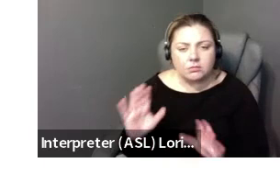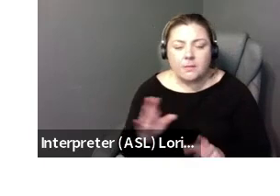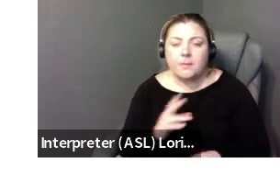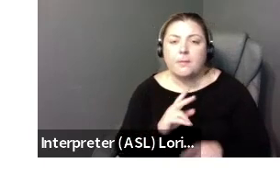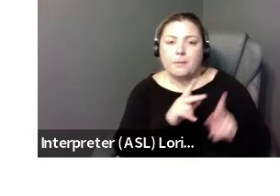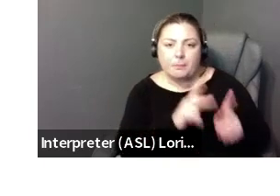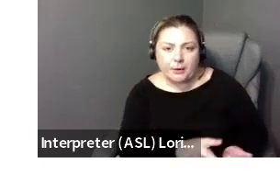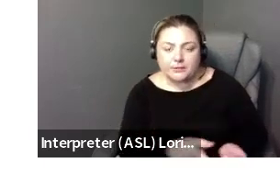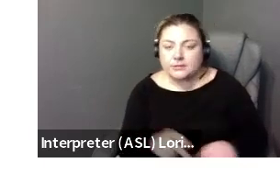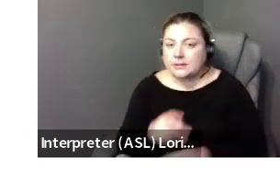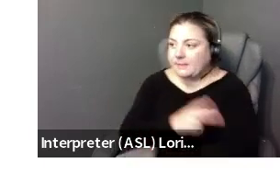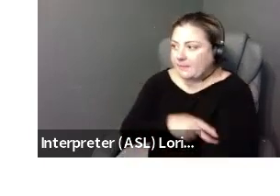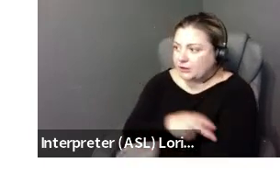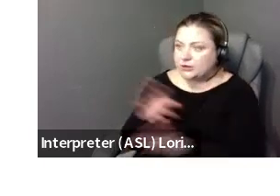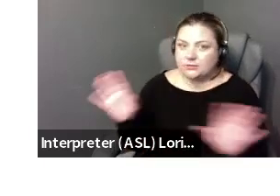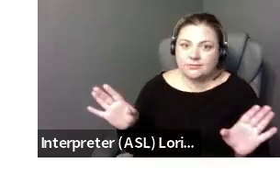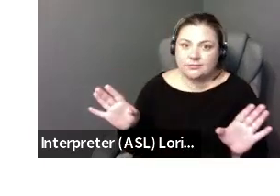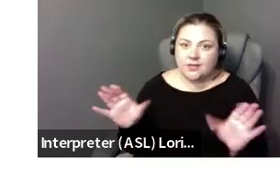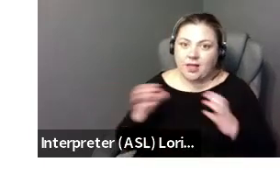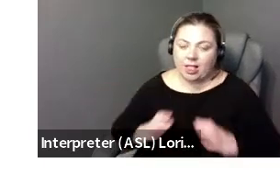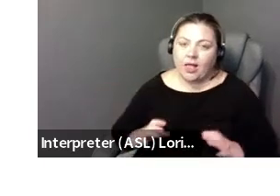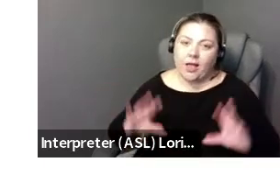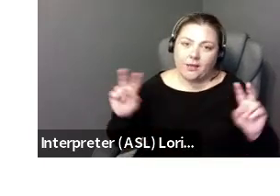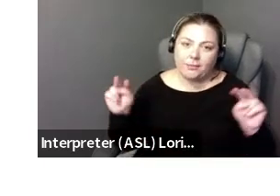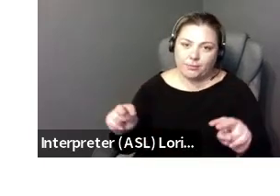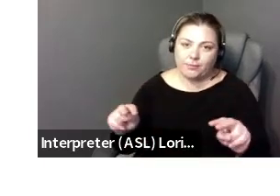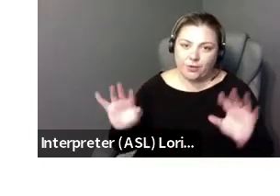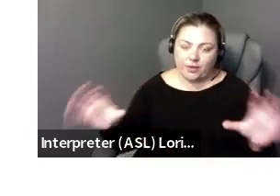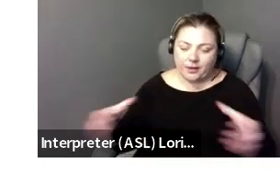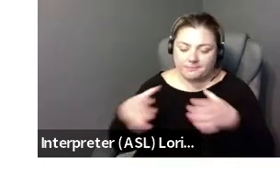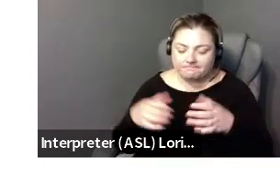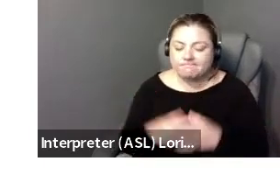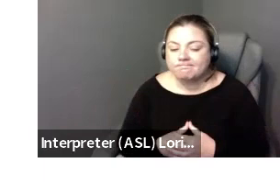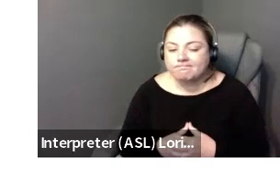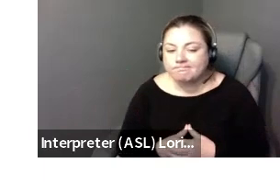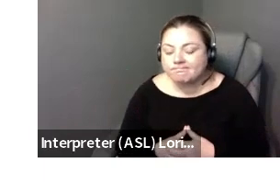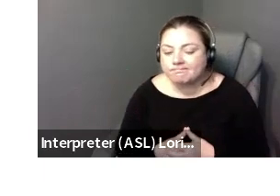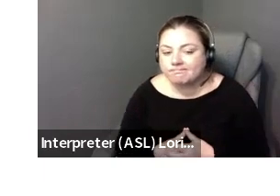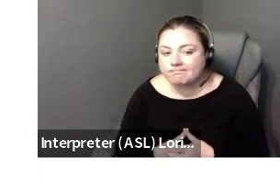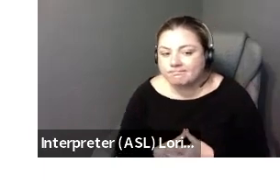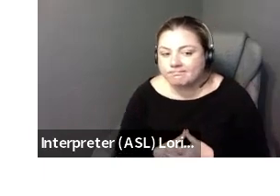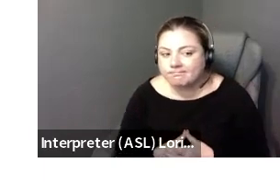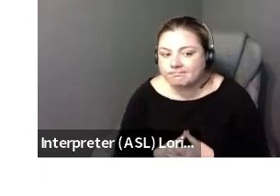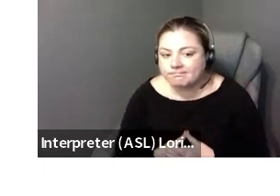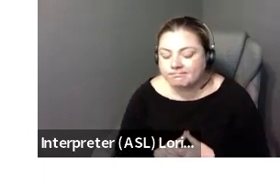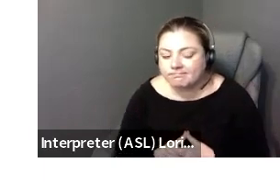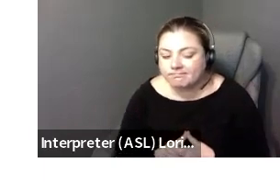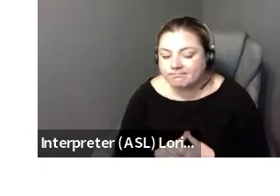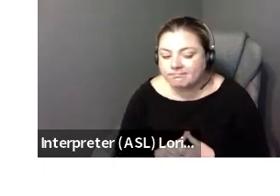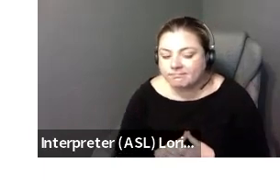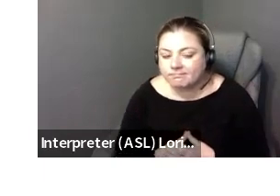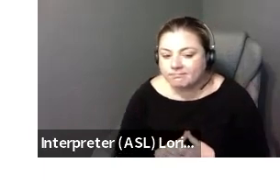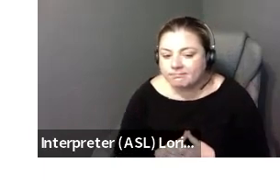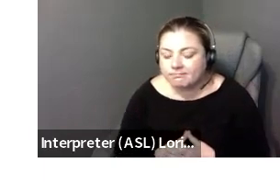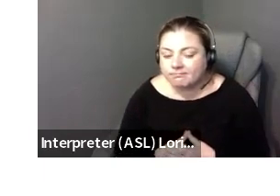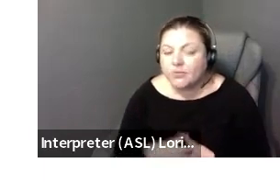perspective. And at the end of this process, we'll have examined and defined our guiding principles, and we've probably already set up